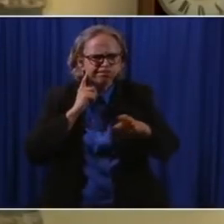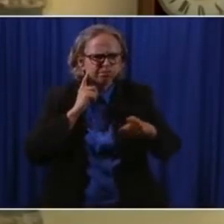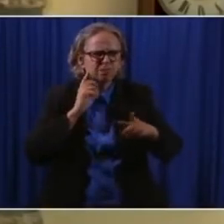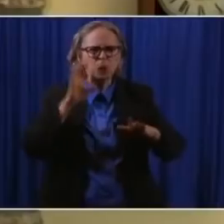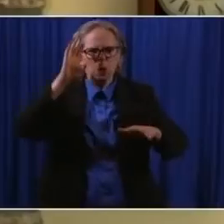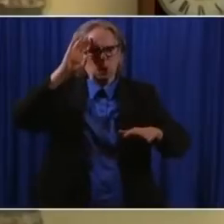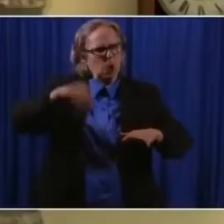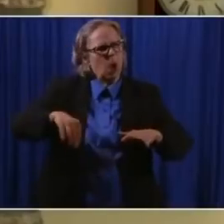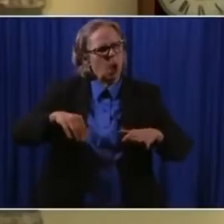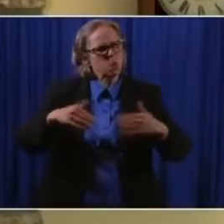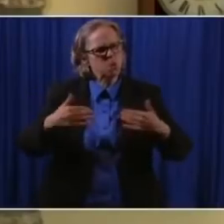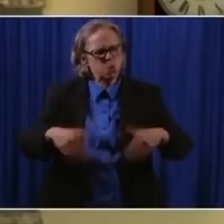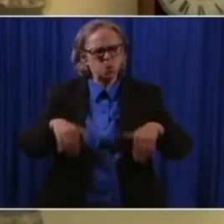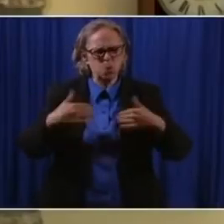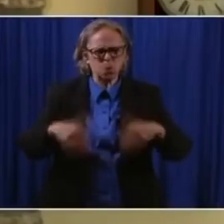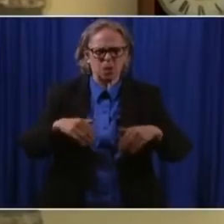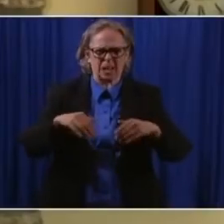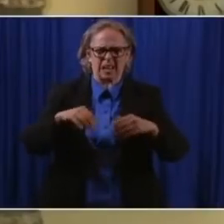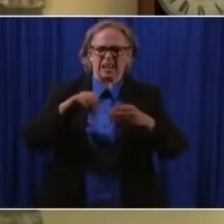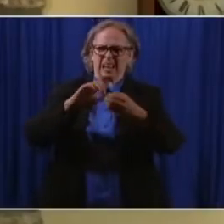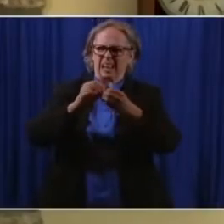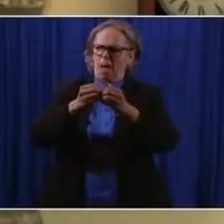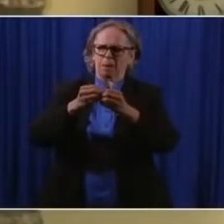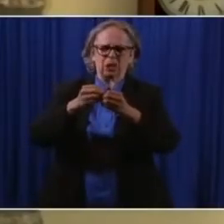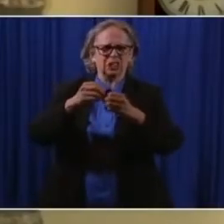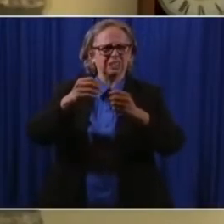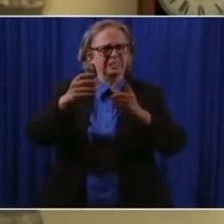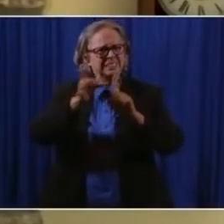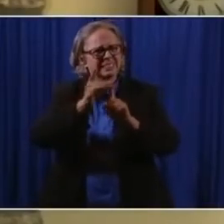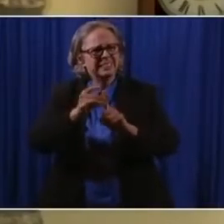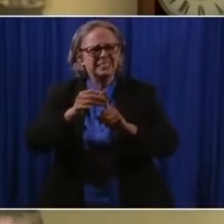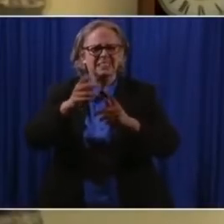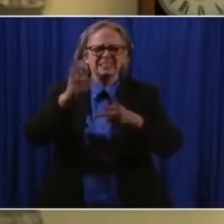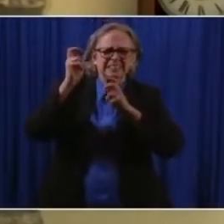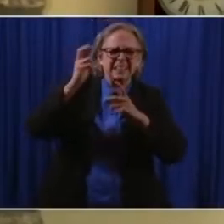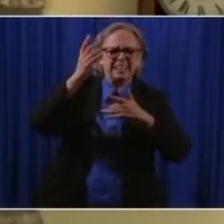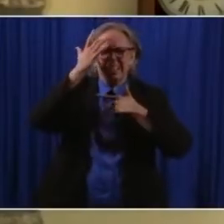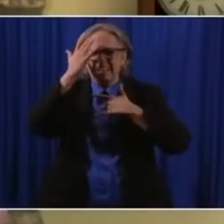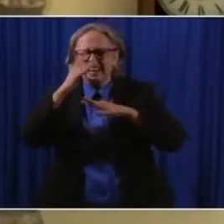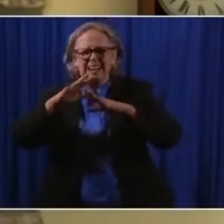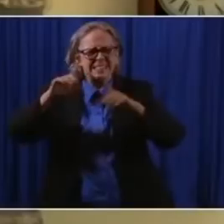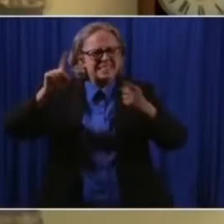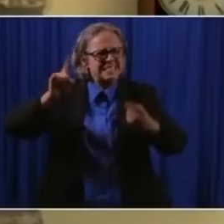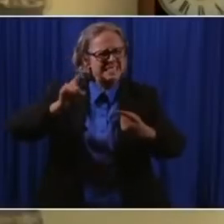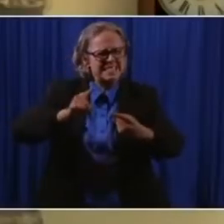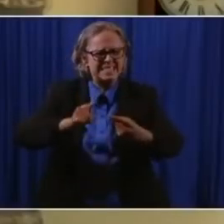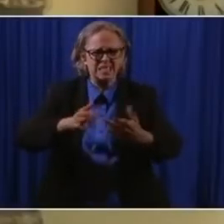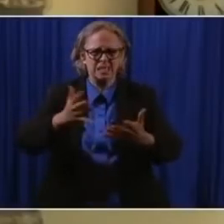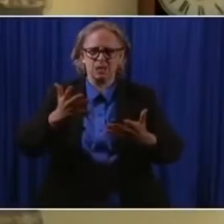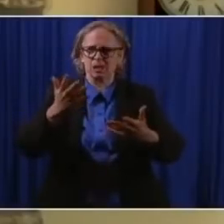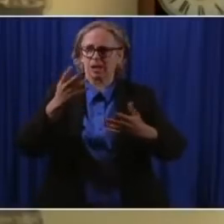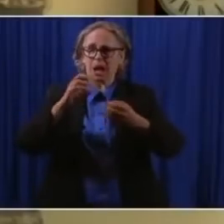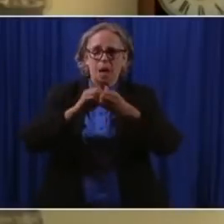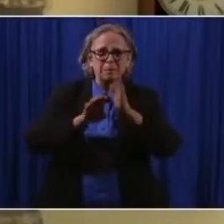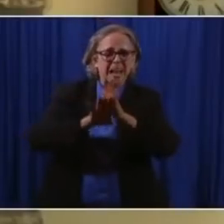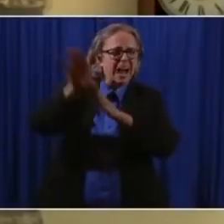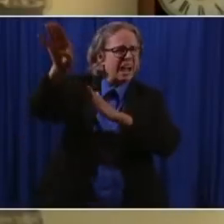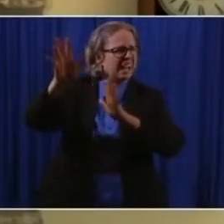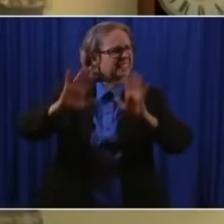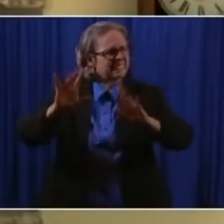try to keep these numbers down and keep it to a slow burn instead of a flare-up, which